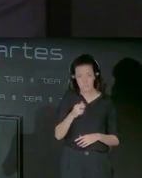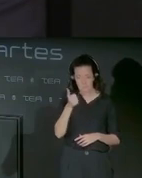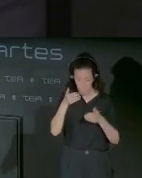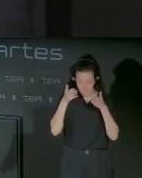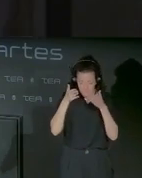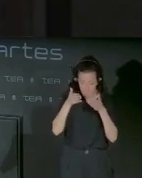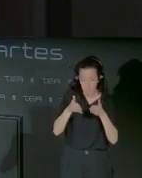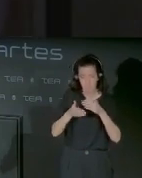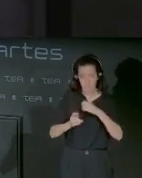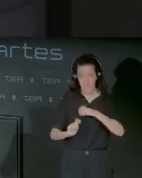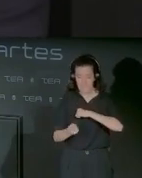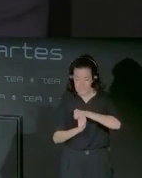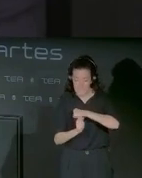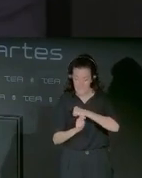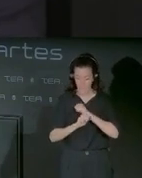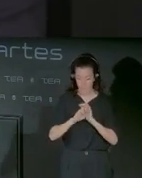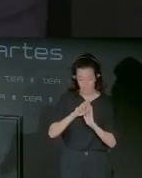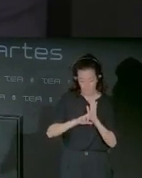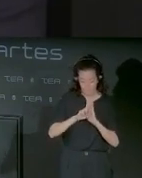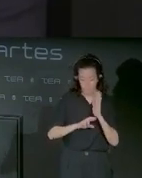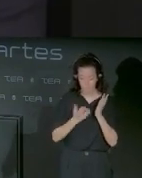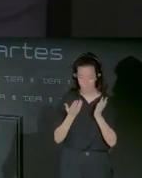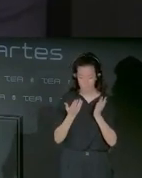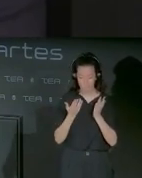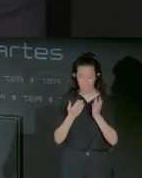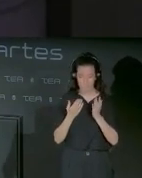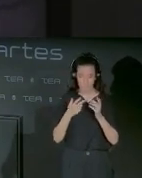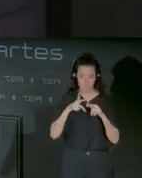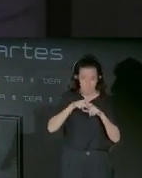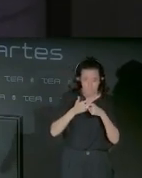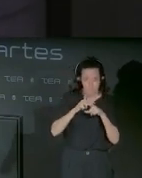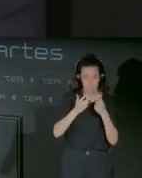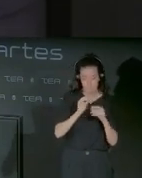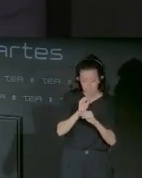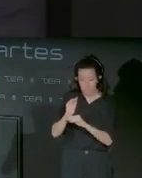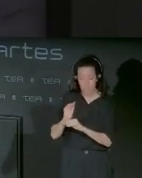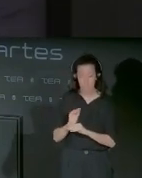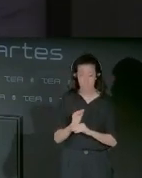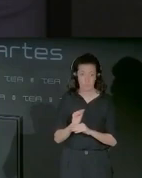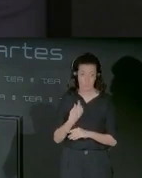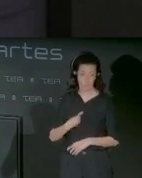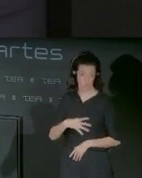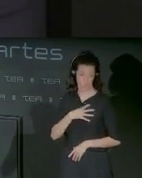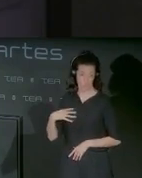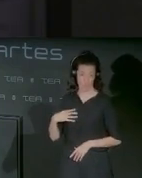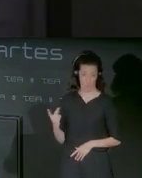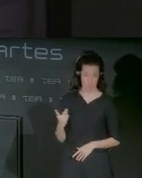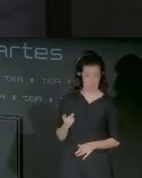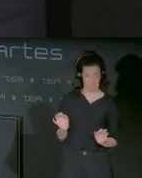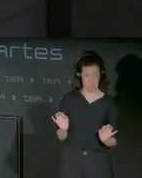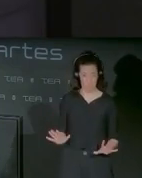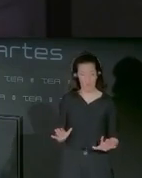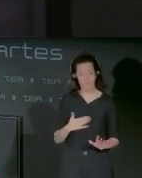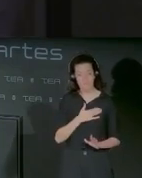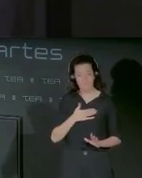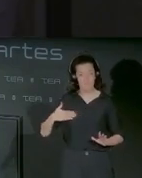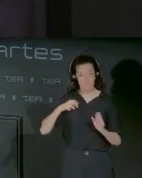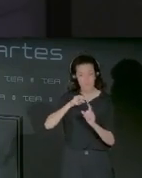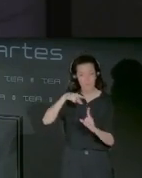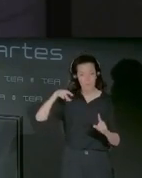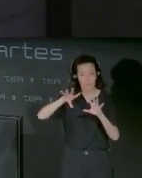instruments. And as in Croatia, we try to do an integral and a holistic approach to the video game industry, and together with other ministries, as